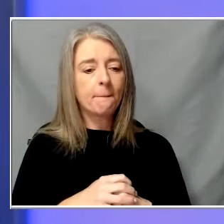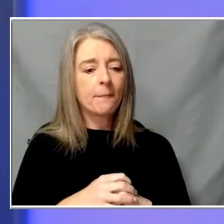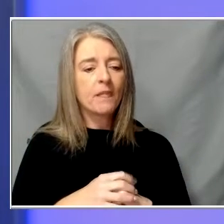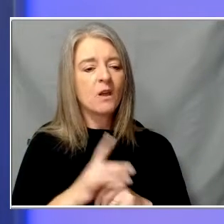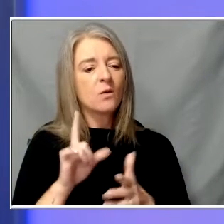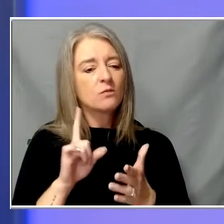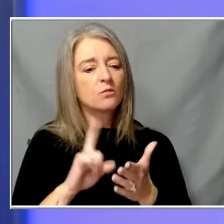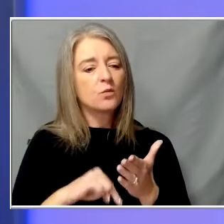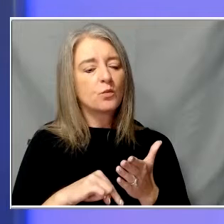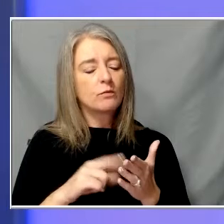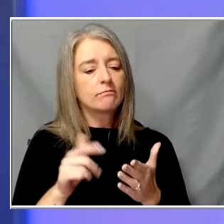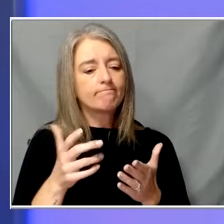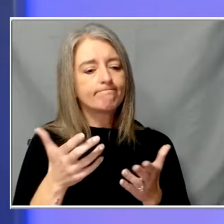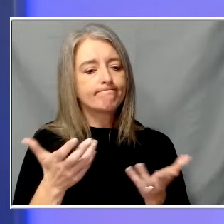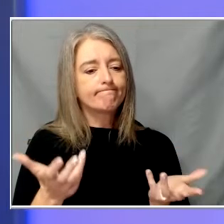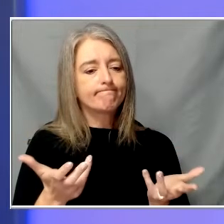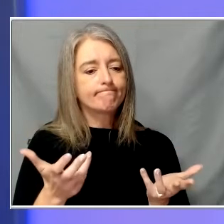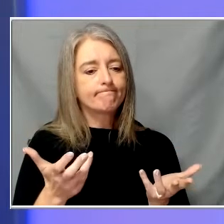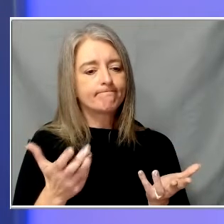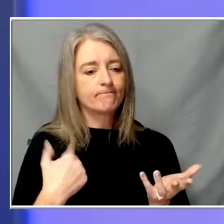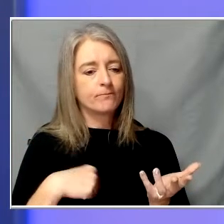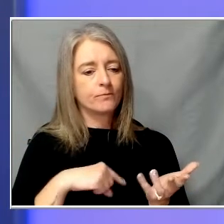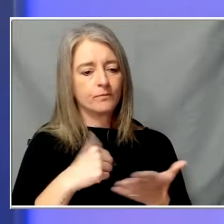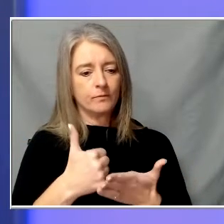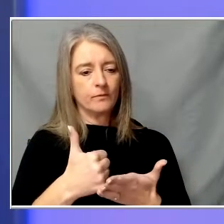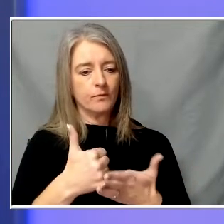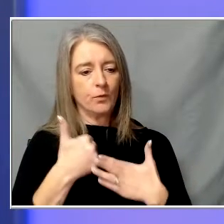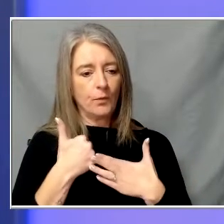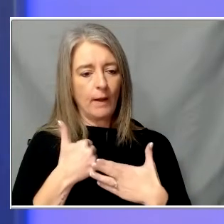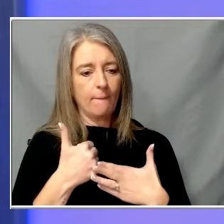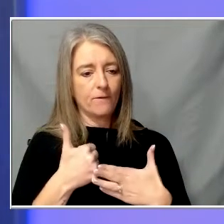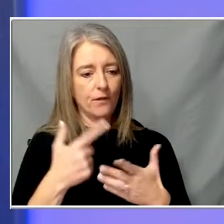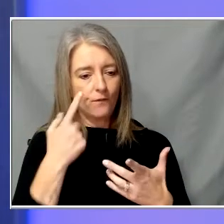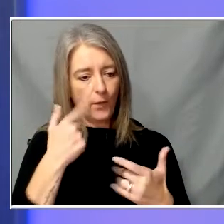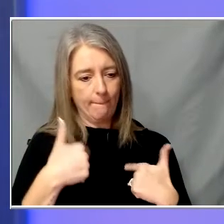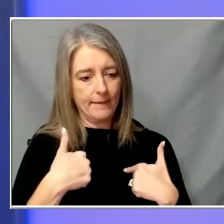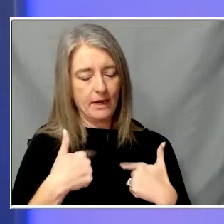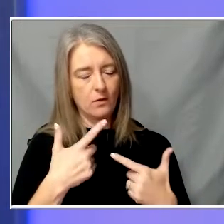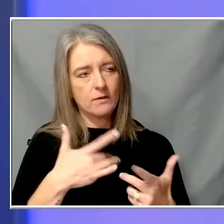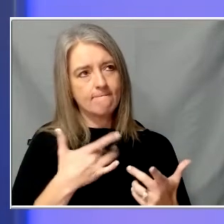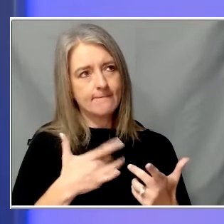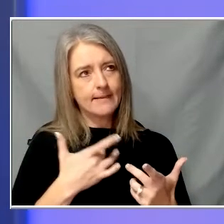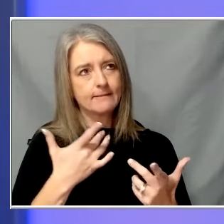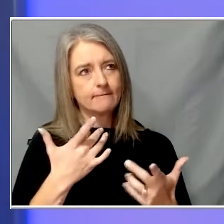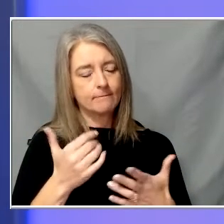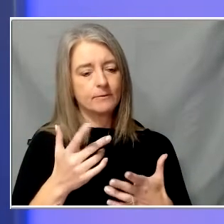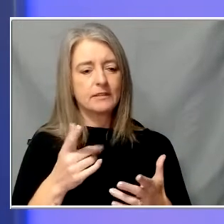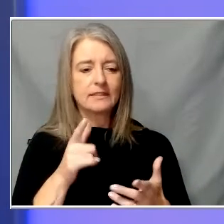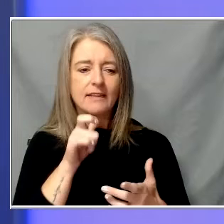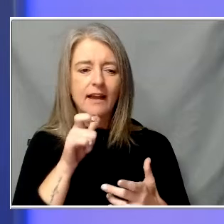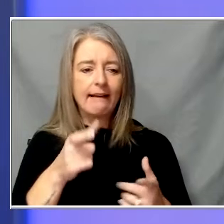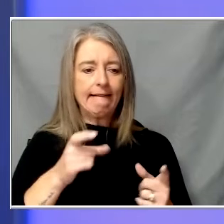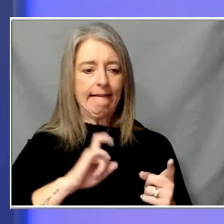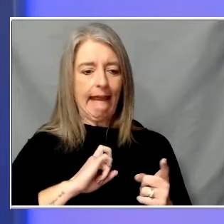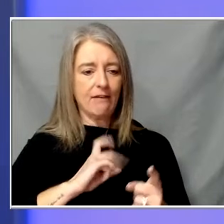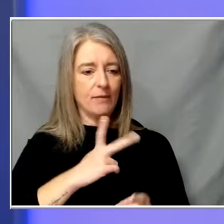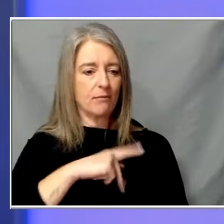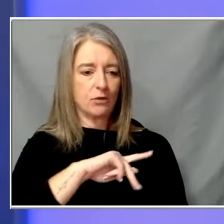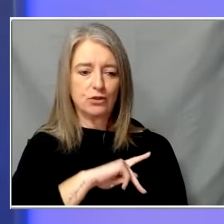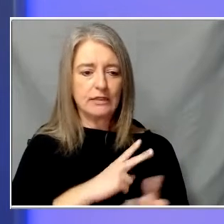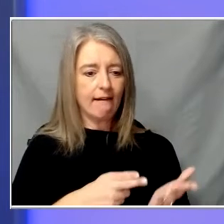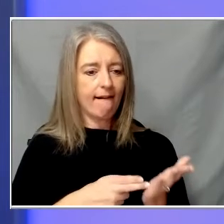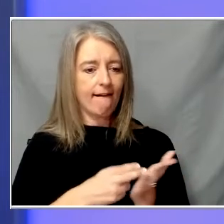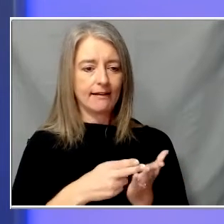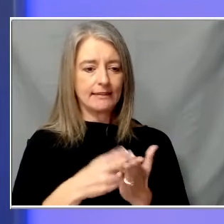things that were helpful to me? And it wasn't always things that people gave me personally. Honestly, like when I